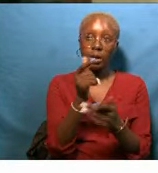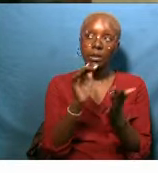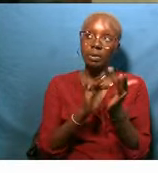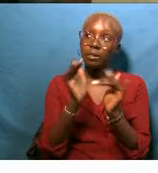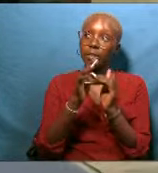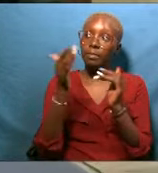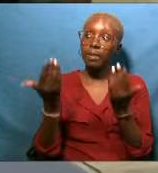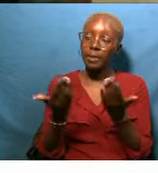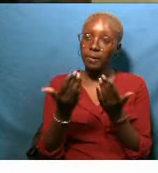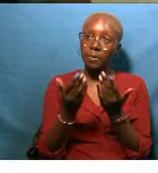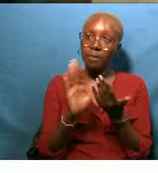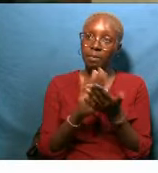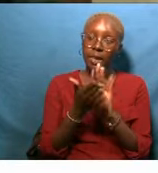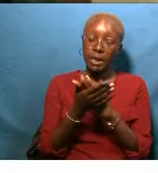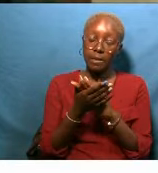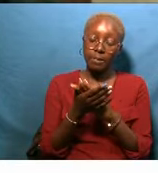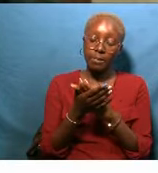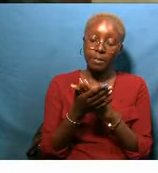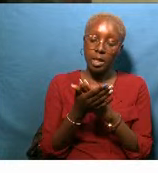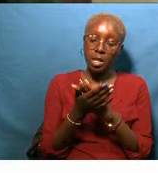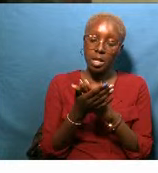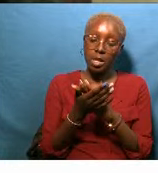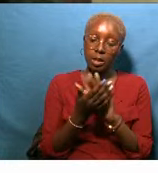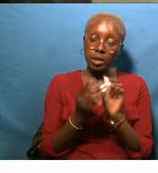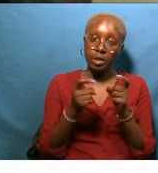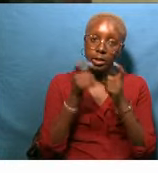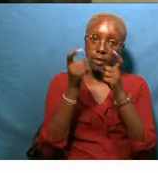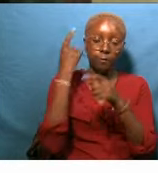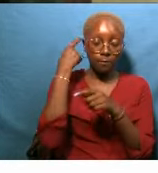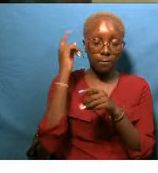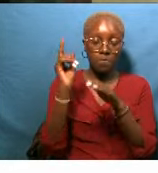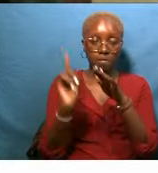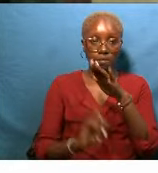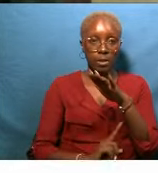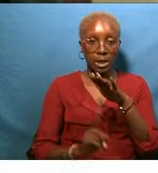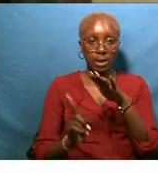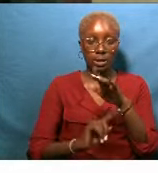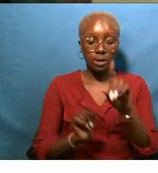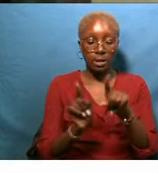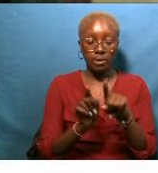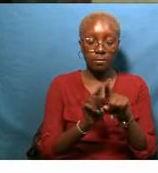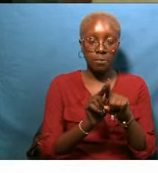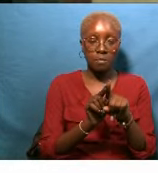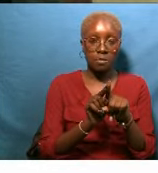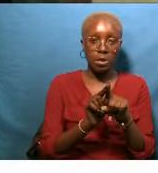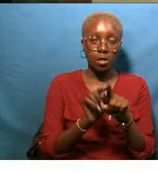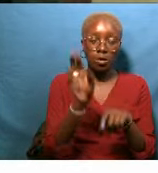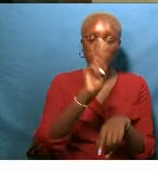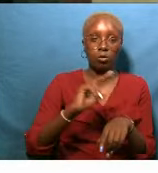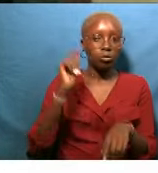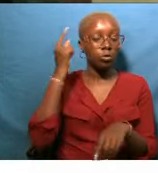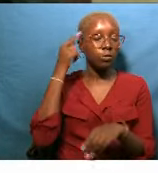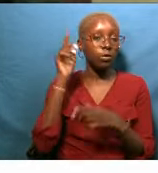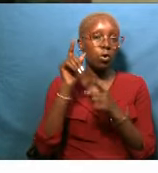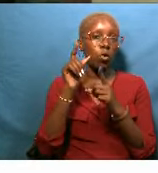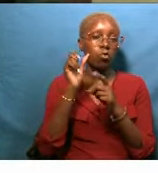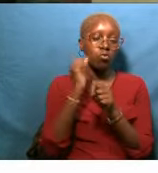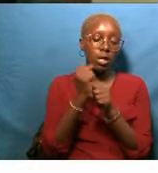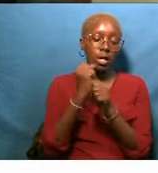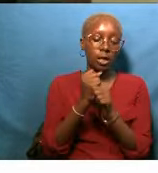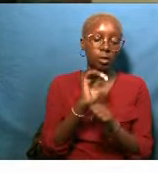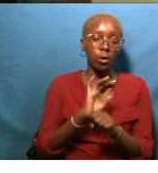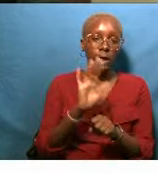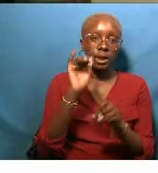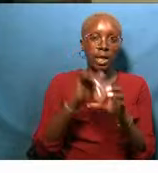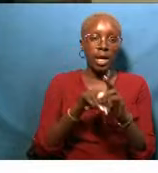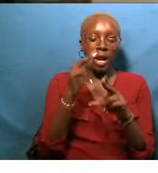as a token of your ministry and a tool of trade of your work. In the name